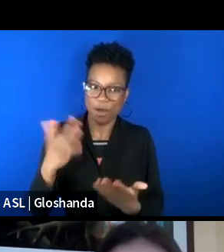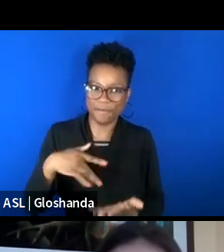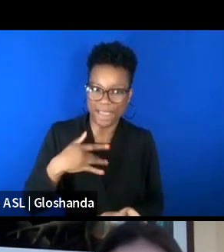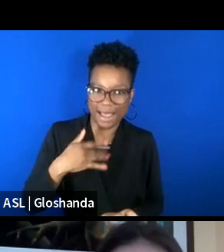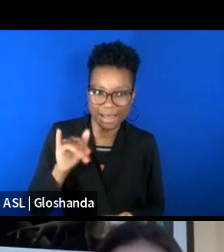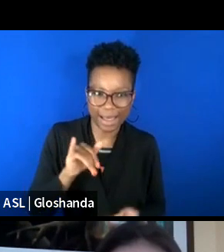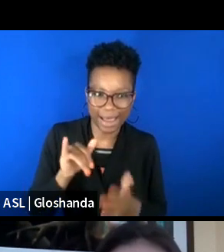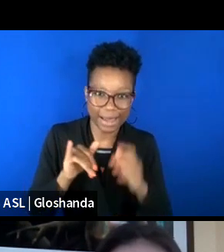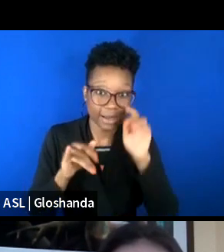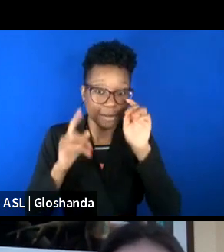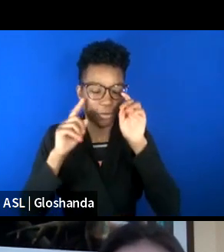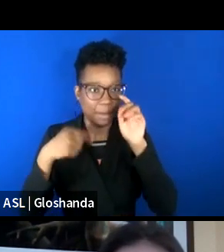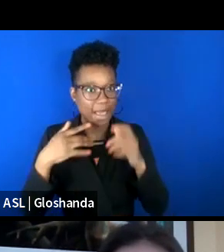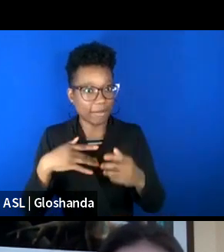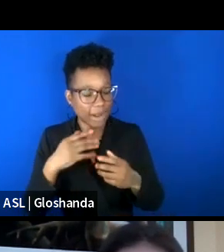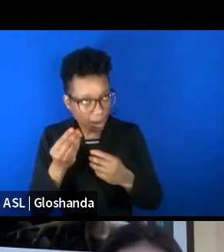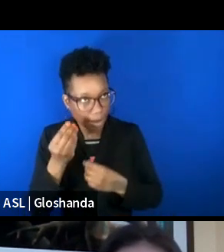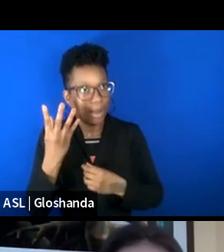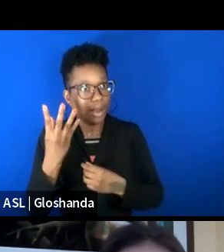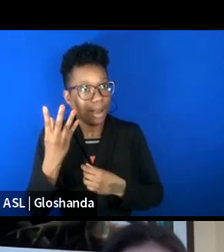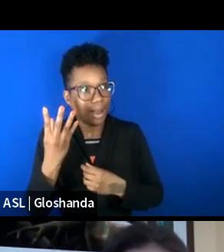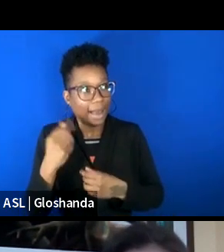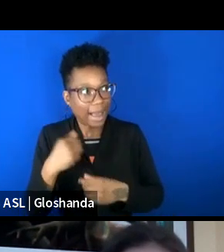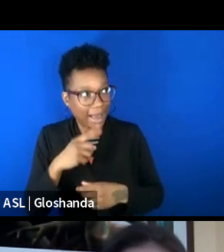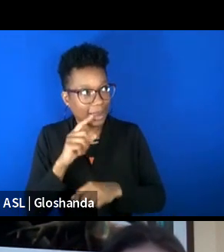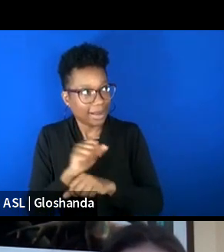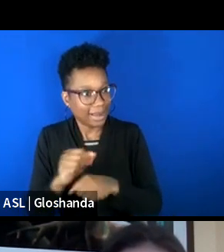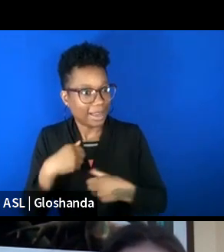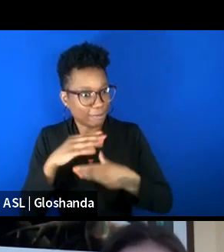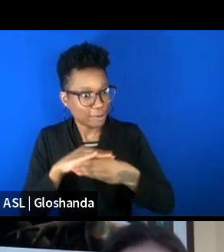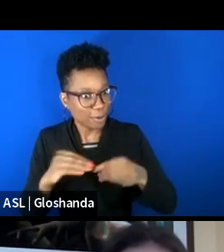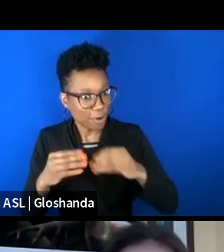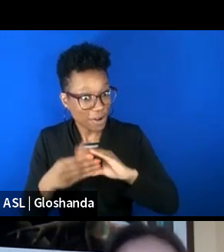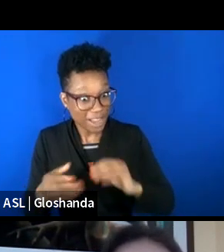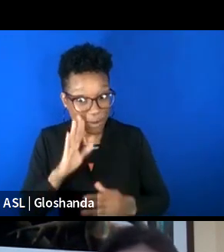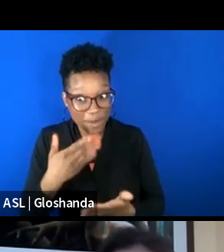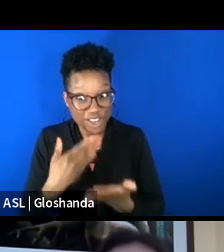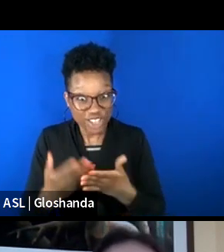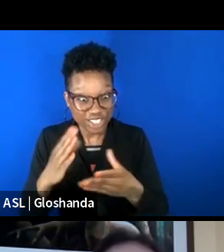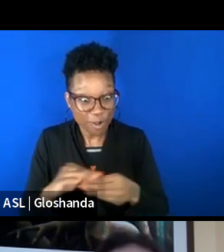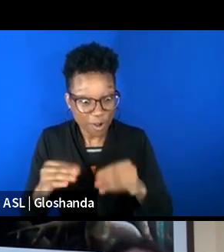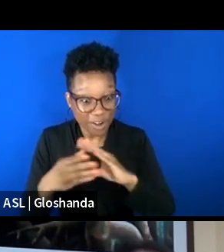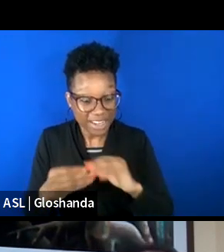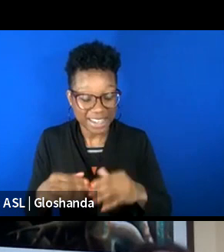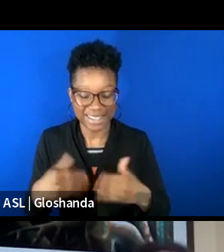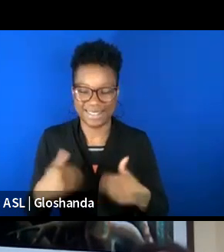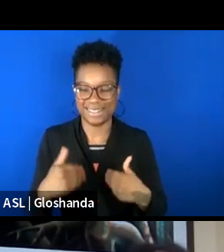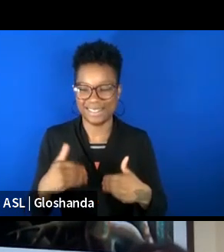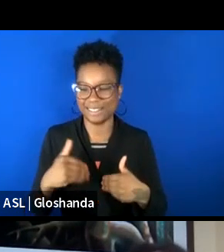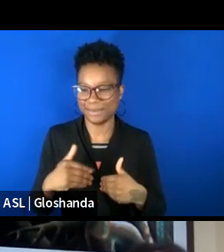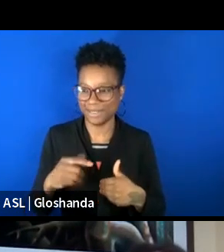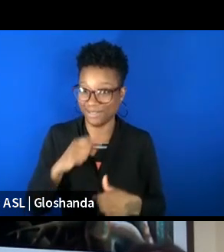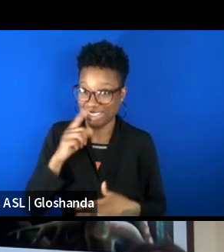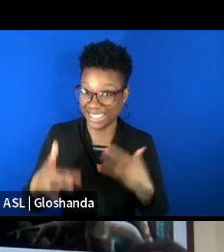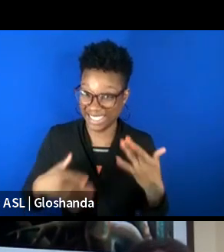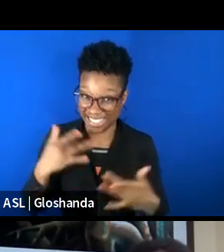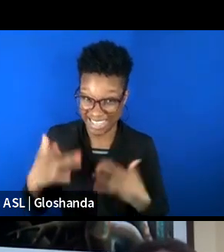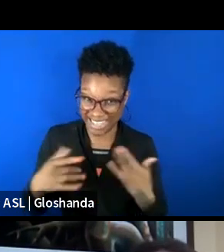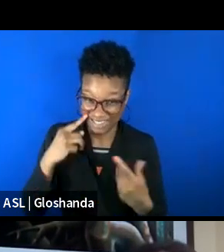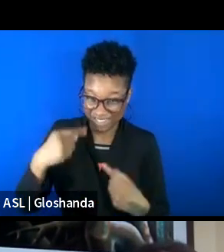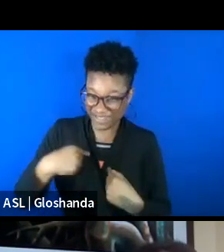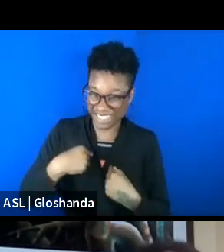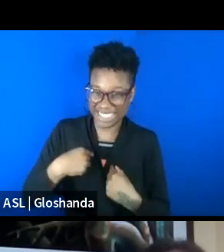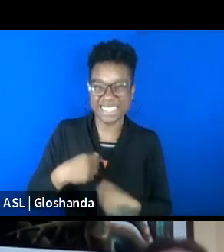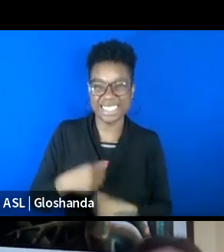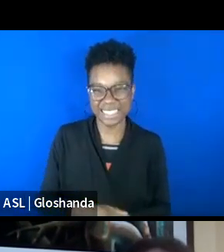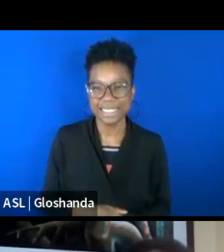being like, oh my God, I totally have a story and it's going to be a good one. Made it really exciting to me.